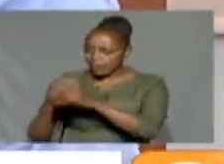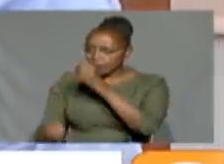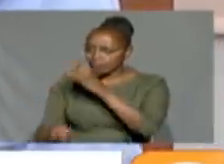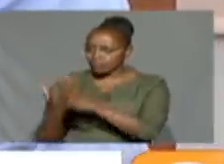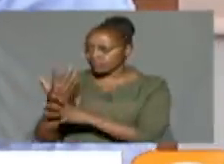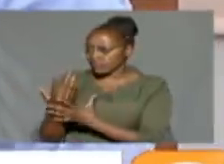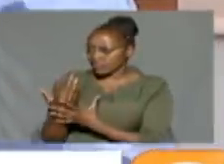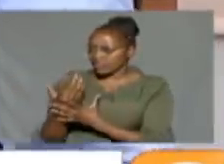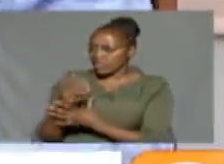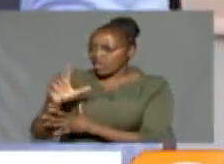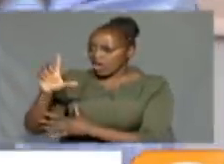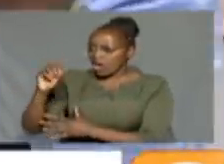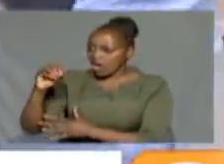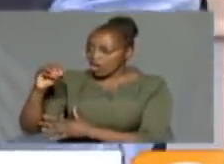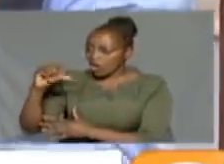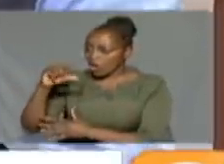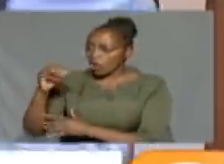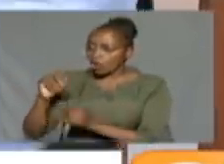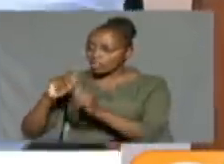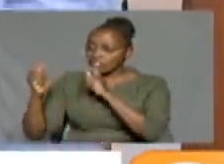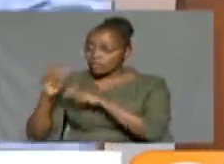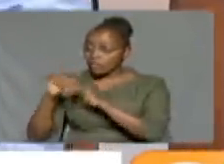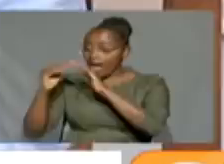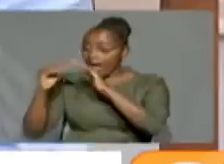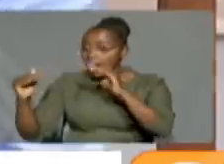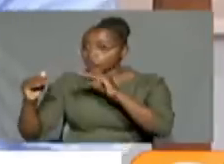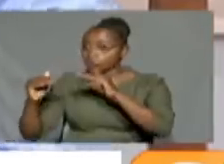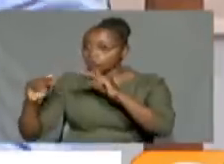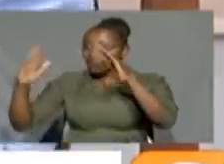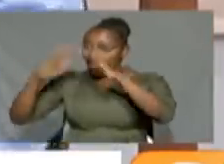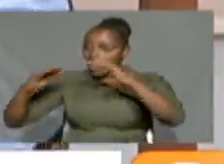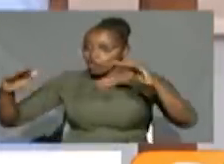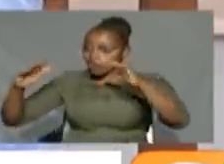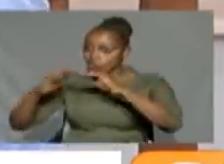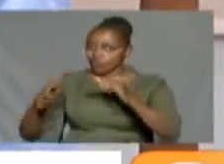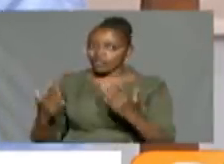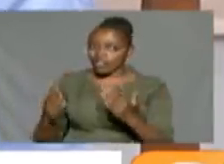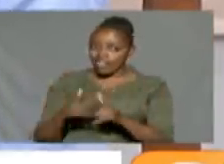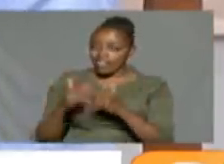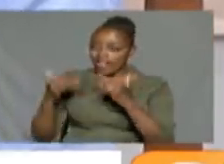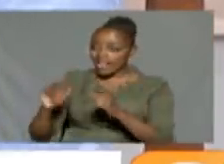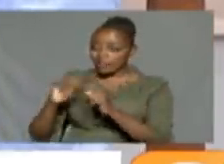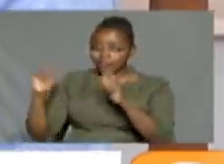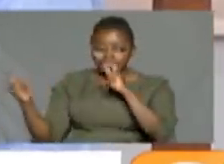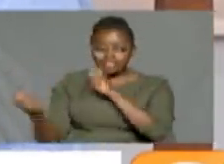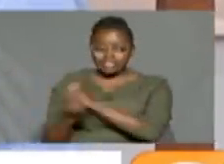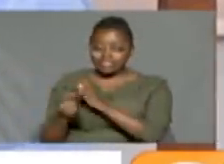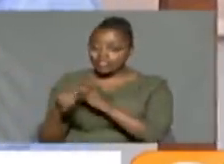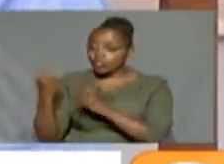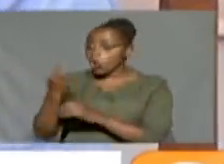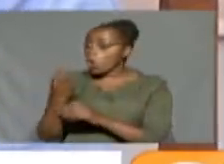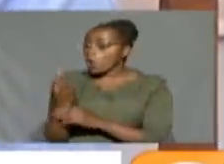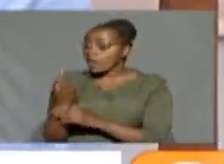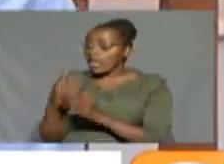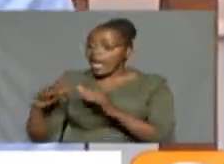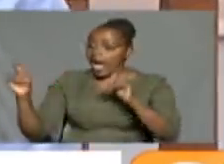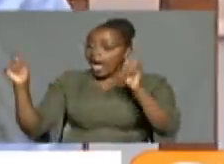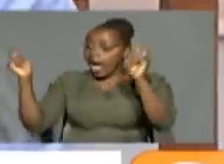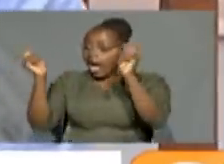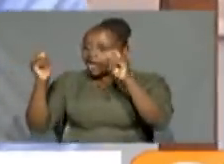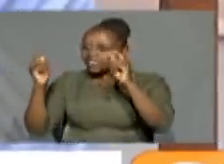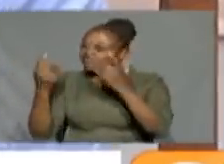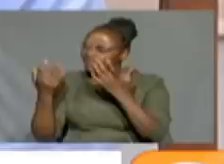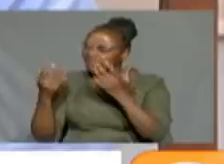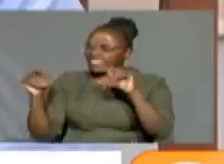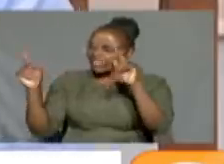year. Your logo, it used to be a house with a roof, and that was equity. Now it's just a roof. Oh, how do you